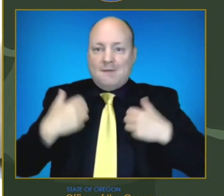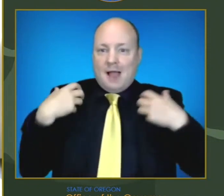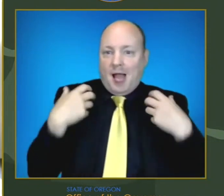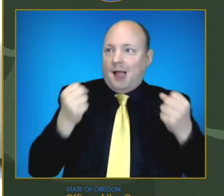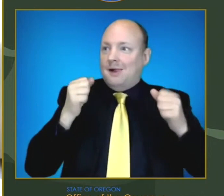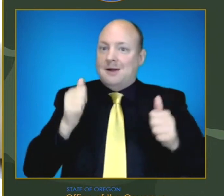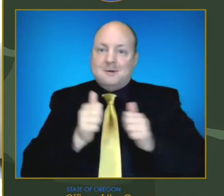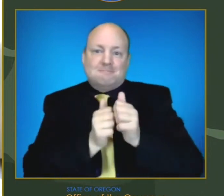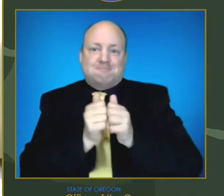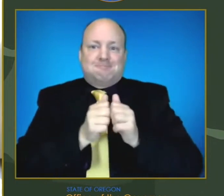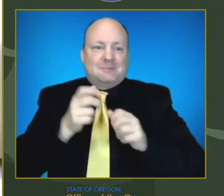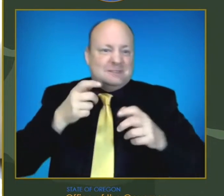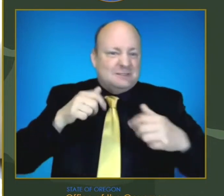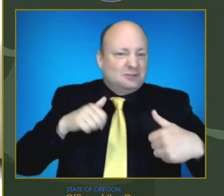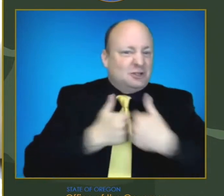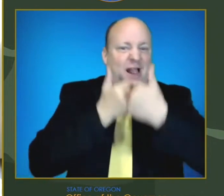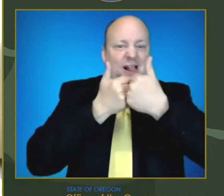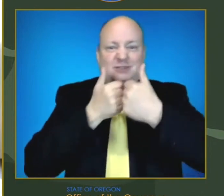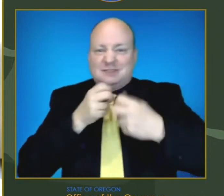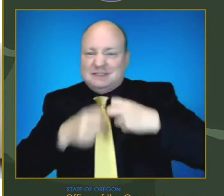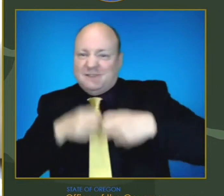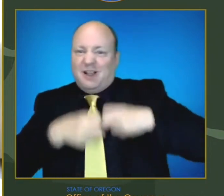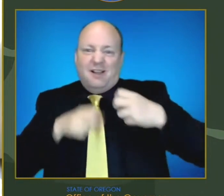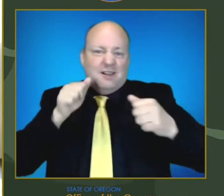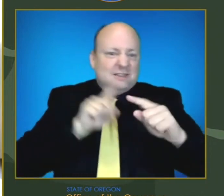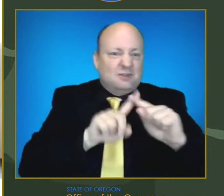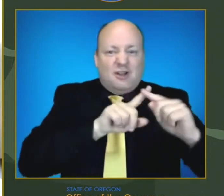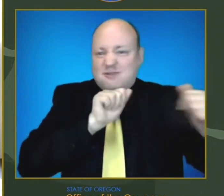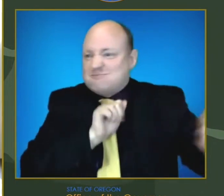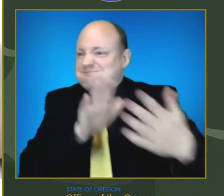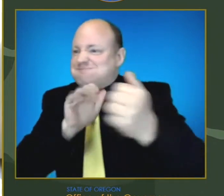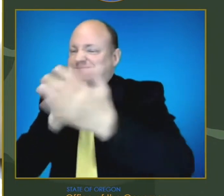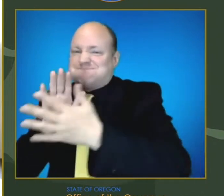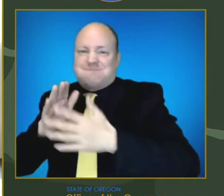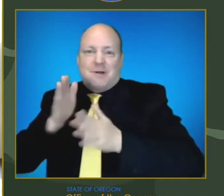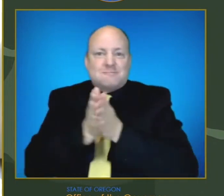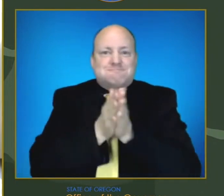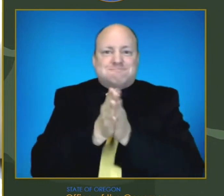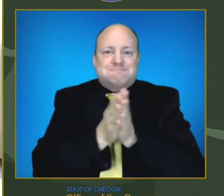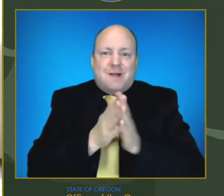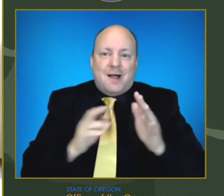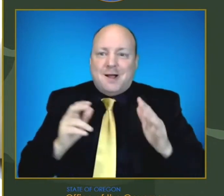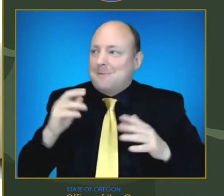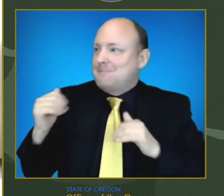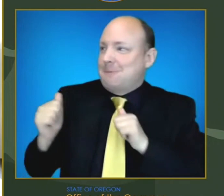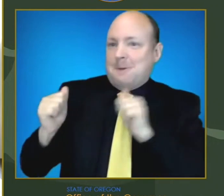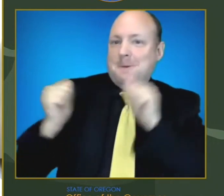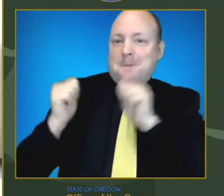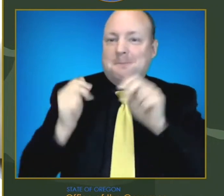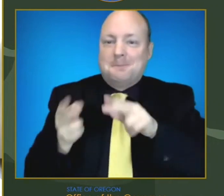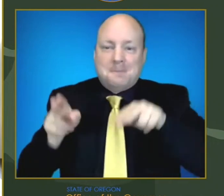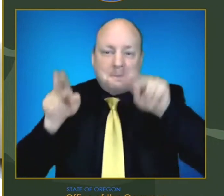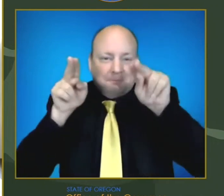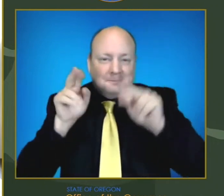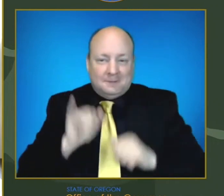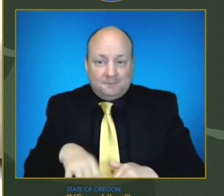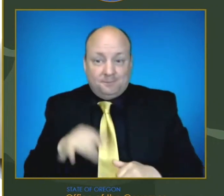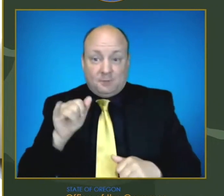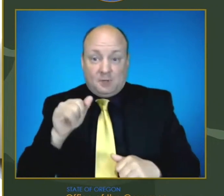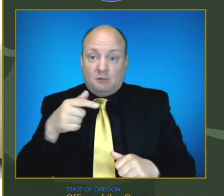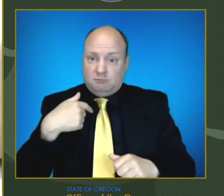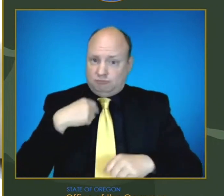contexts. And I can tell you from my work over the last 5 years that the notion of